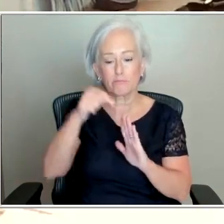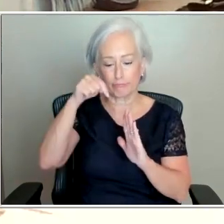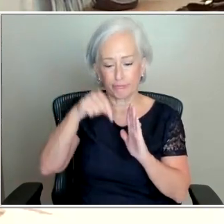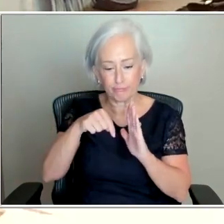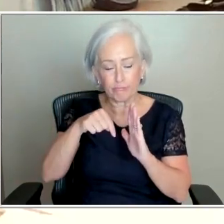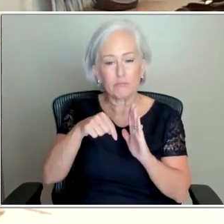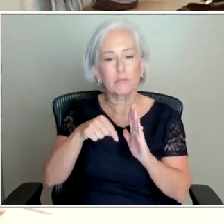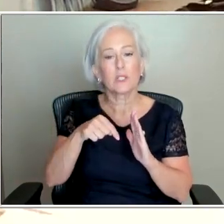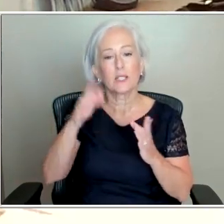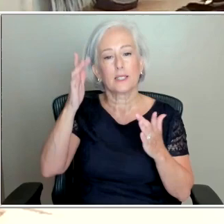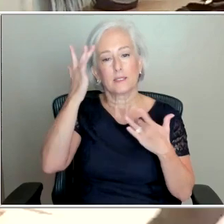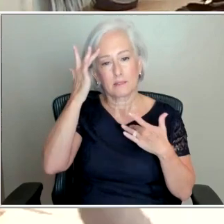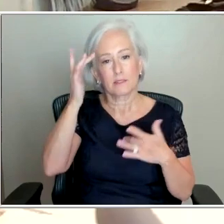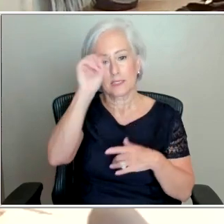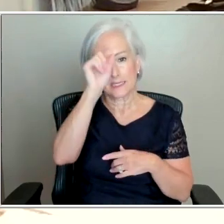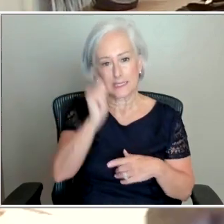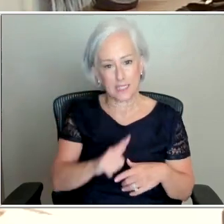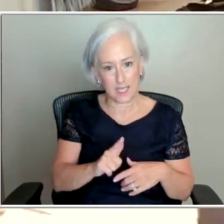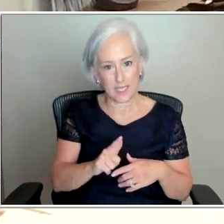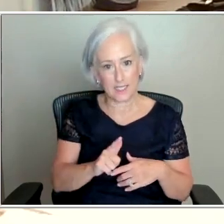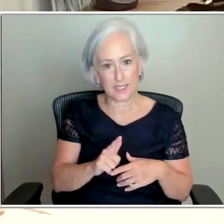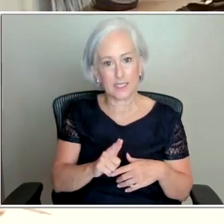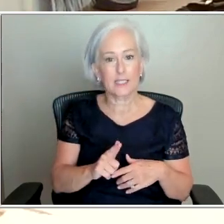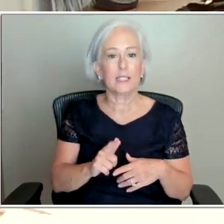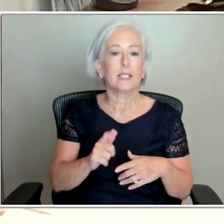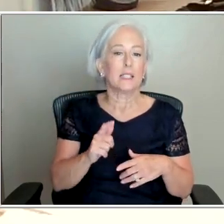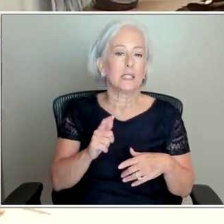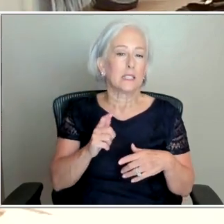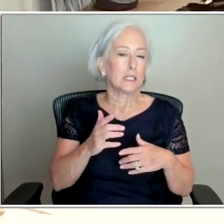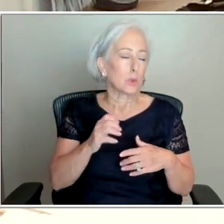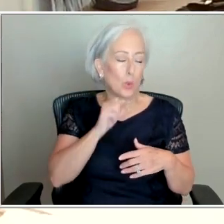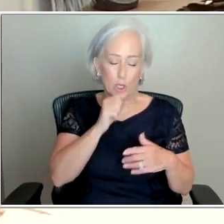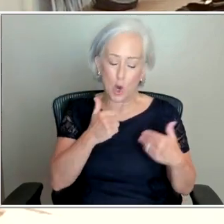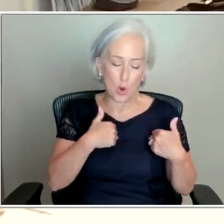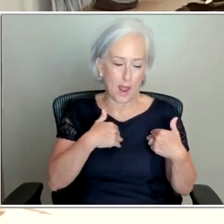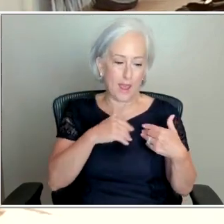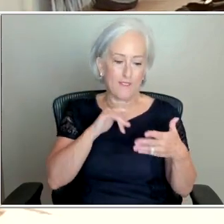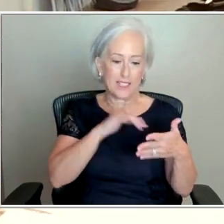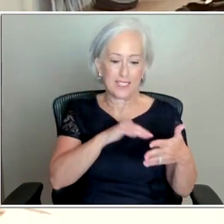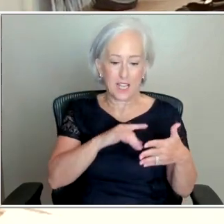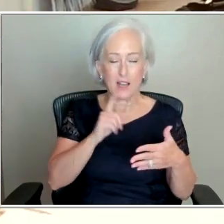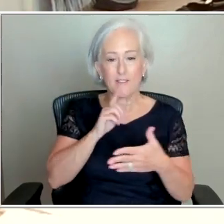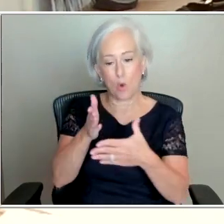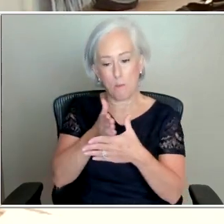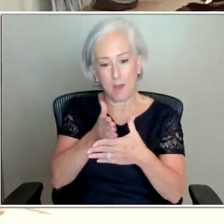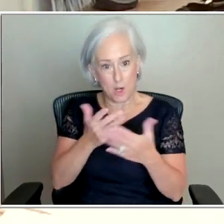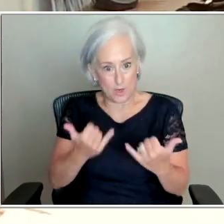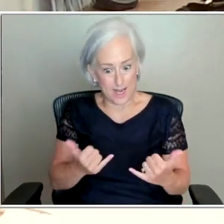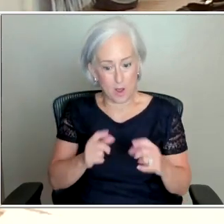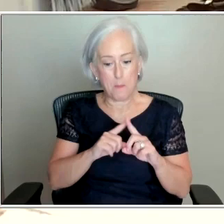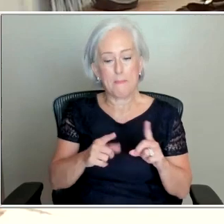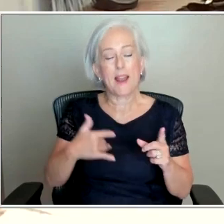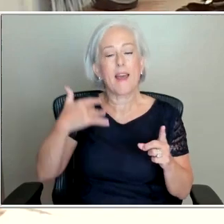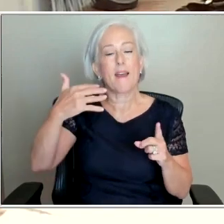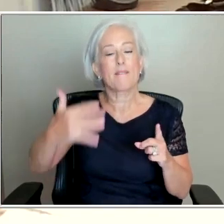diagnostics. And then we have occasional studies. We actually don't have one right now for the moderate stages, but occasionally we have a study,